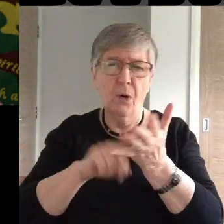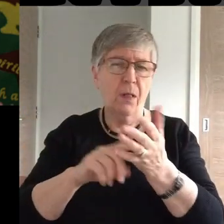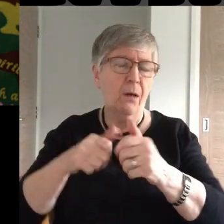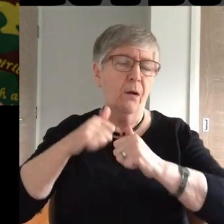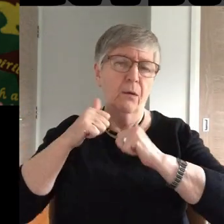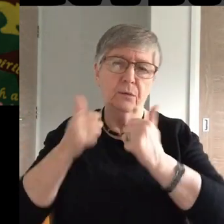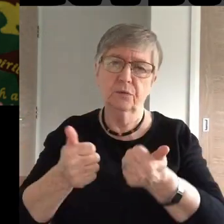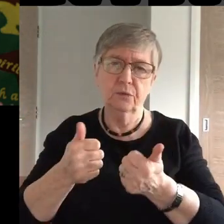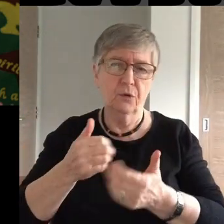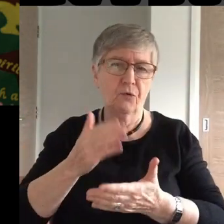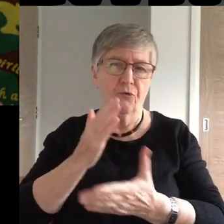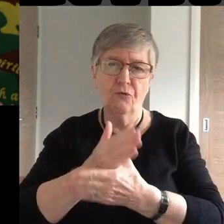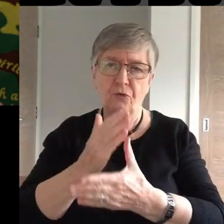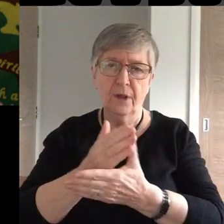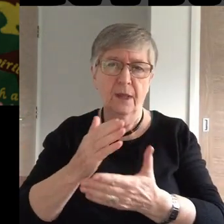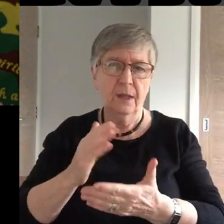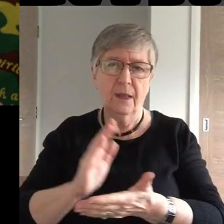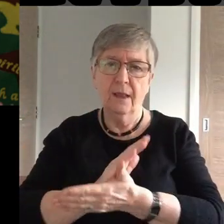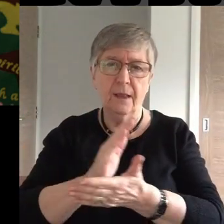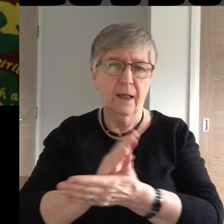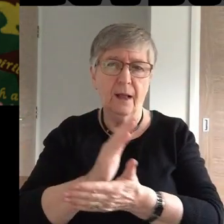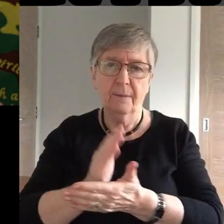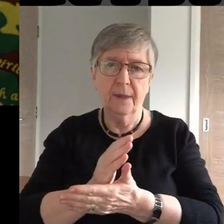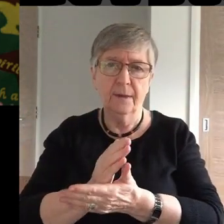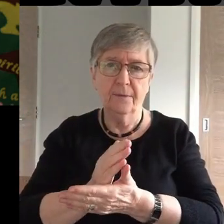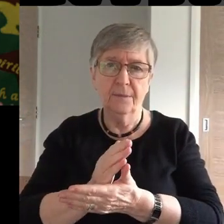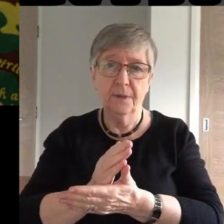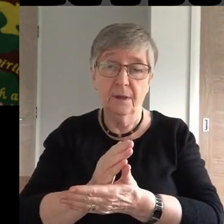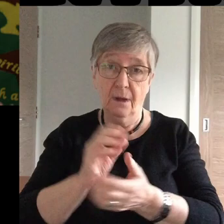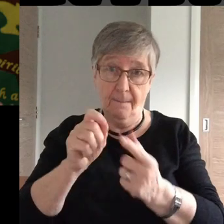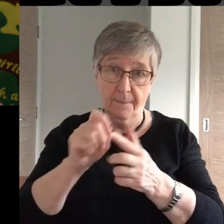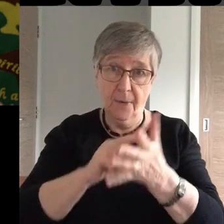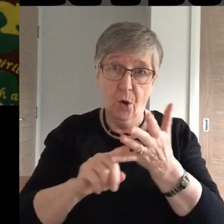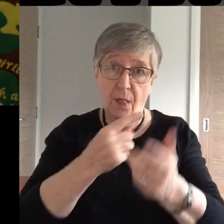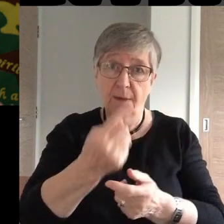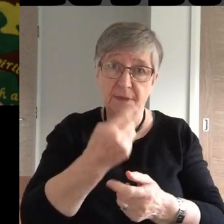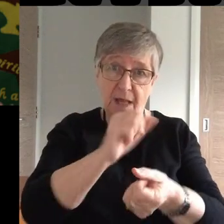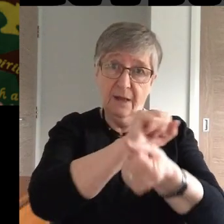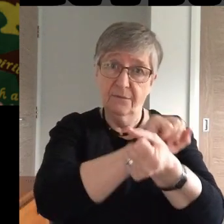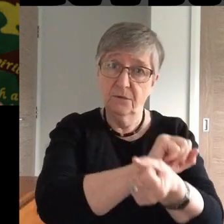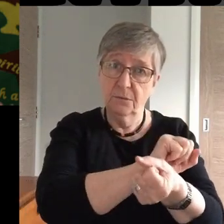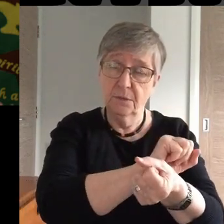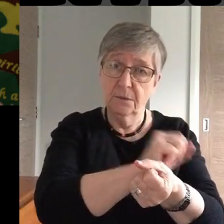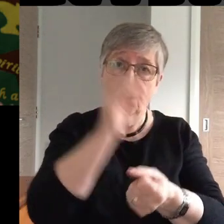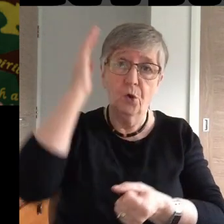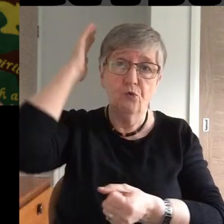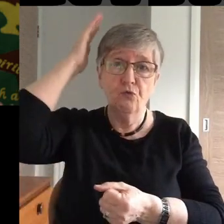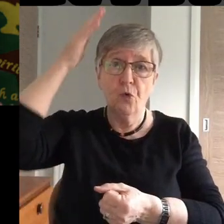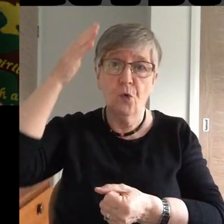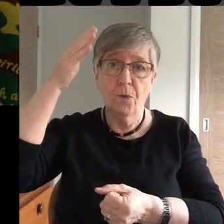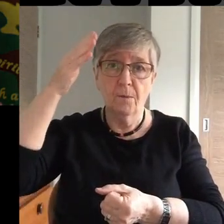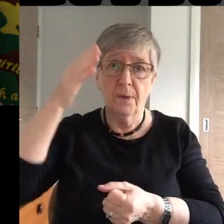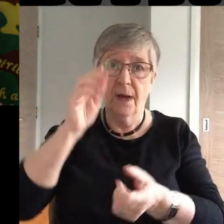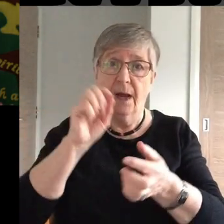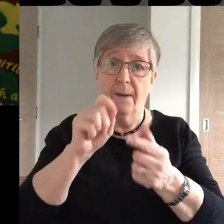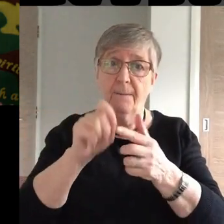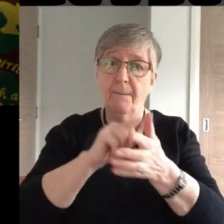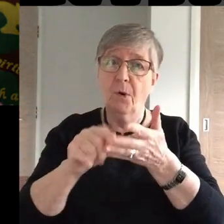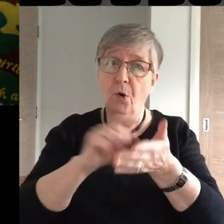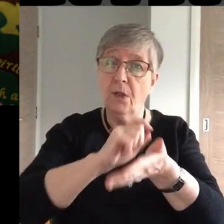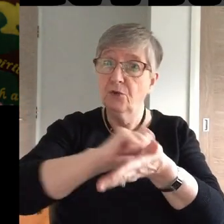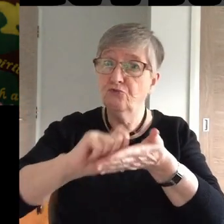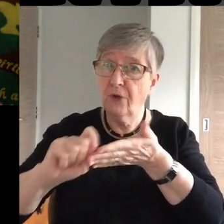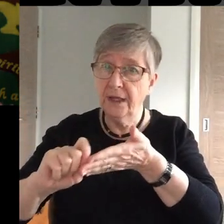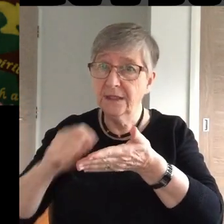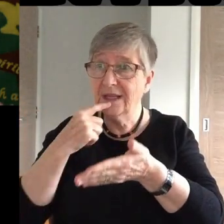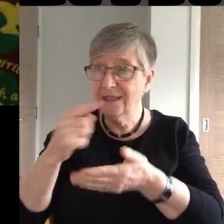them. There he is in his chains in a prison in Rome, and he's writing to the Philippians to tell them, you know what, even